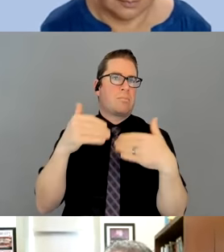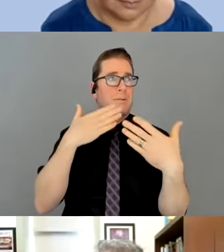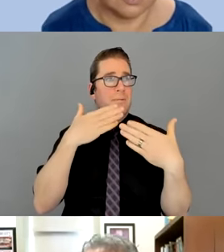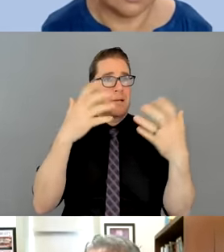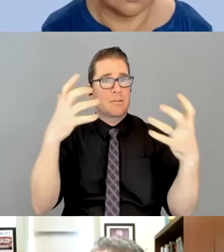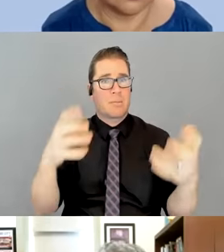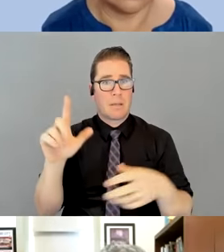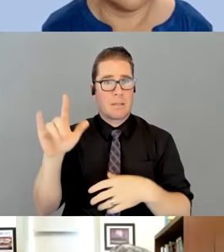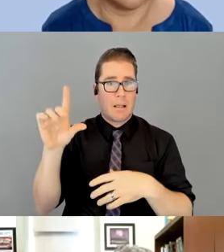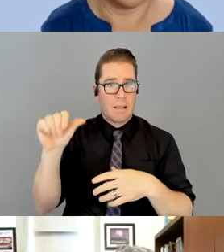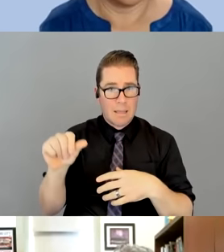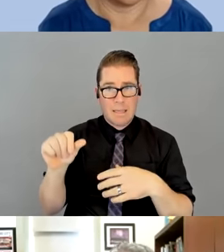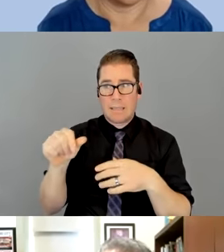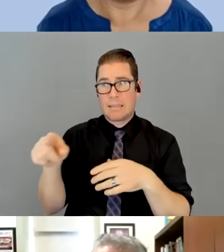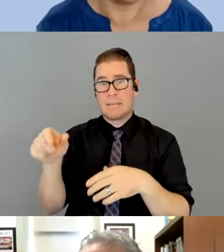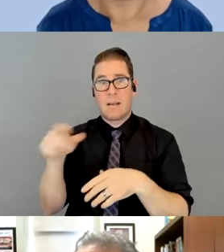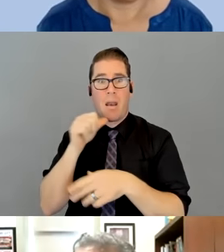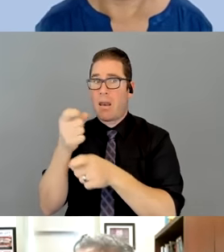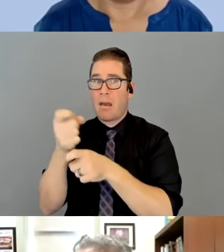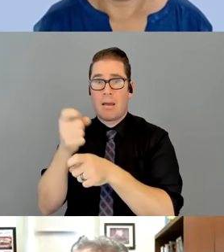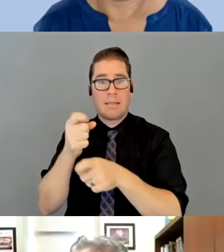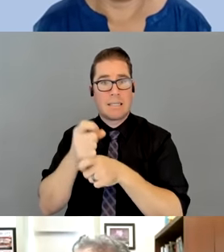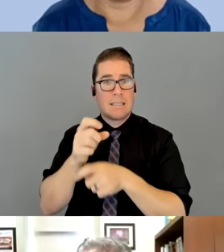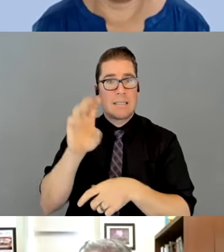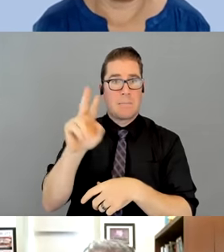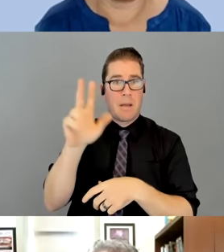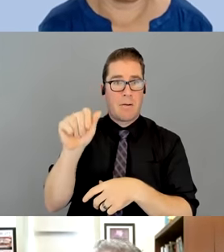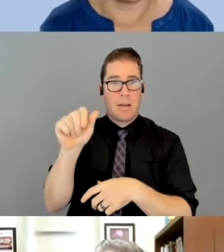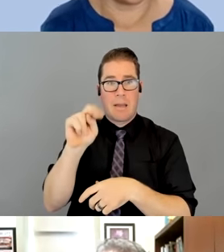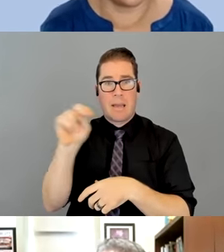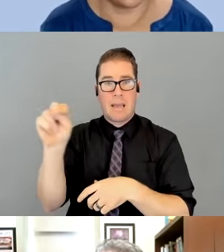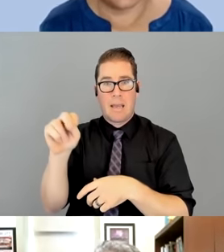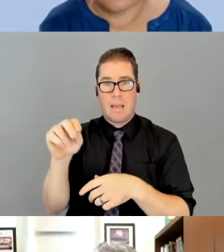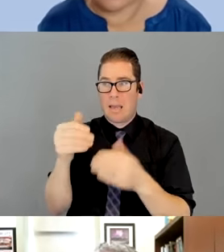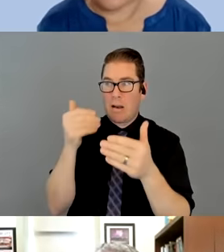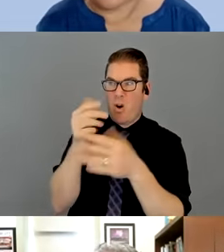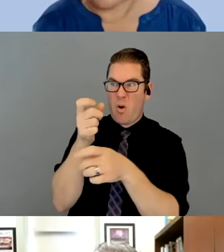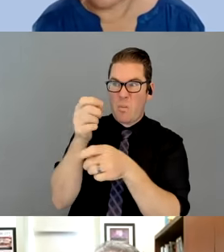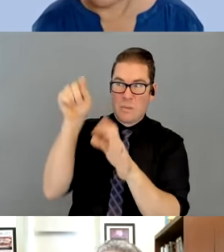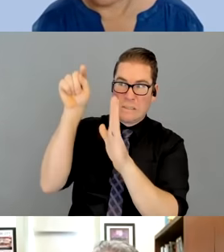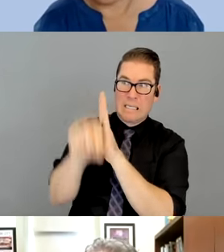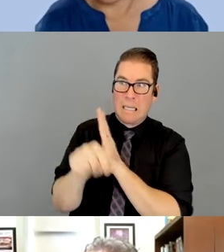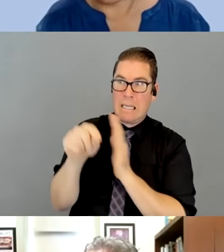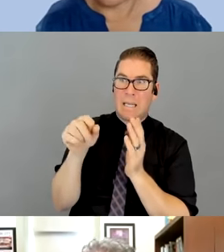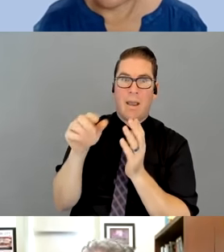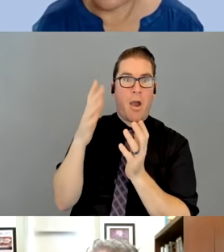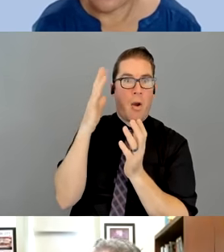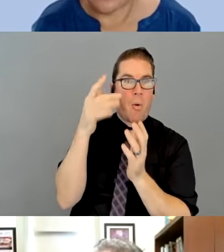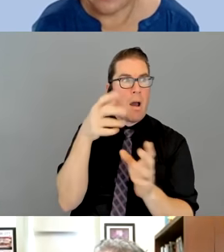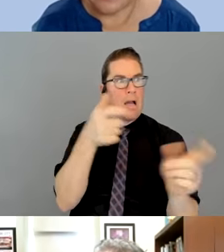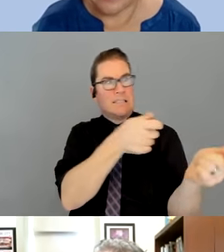Marianne almost killed her when we brought her into this, because she is so darn busy. And trying to even schedule